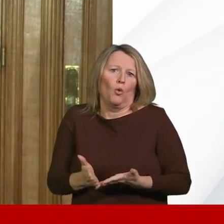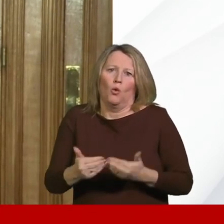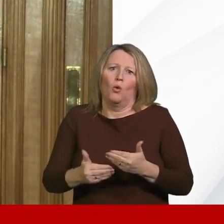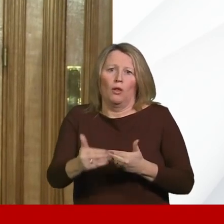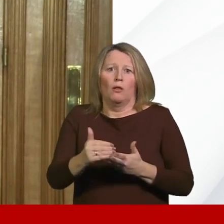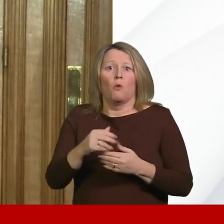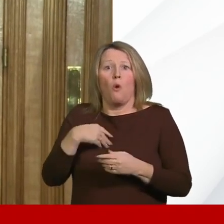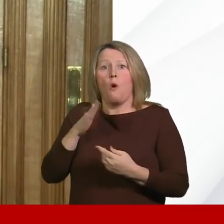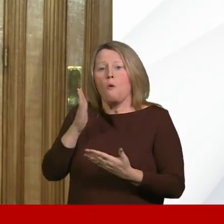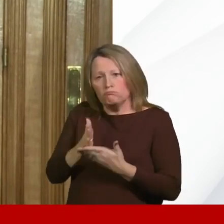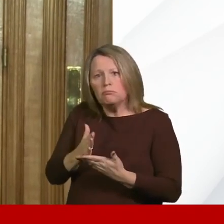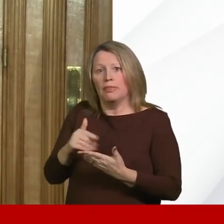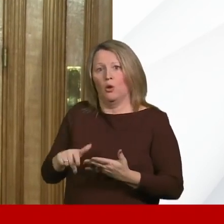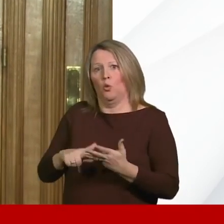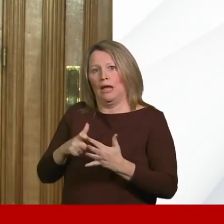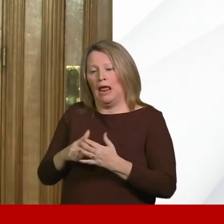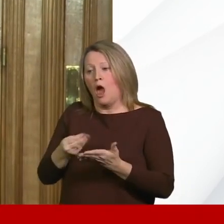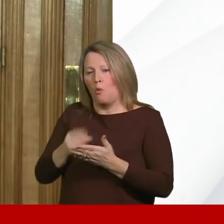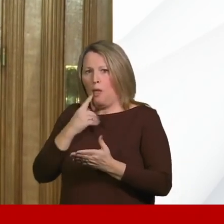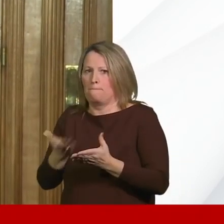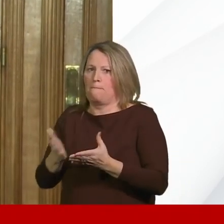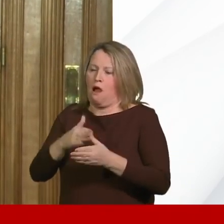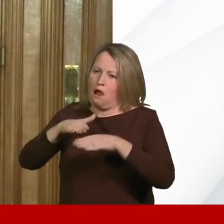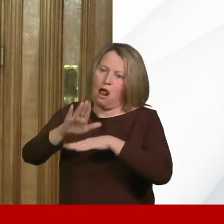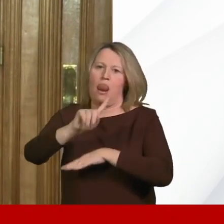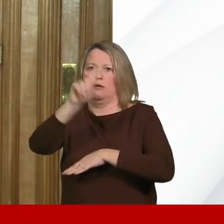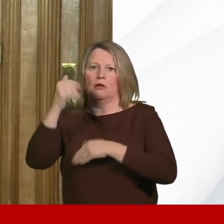the best possible position to take advantage.